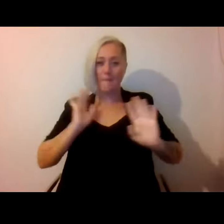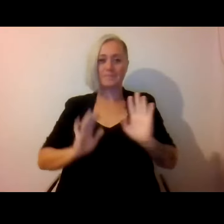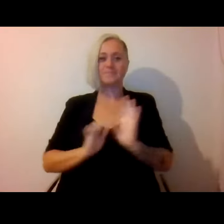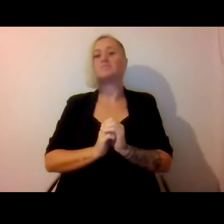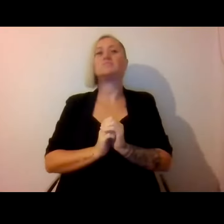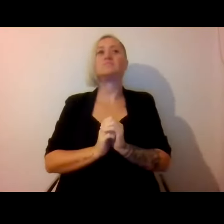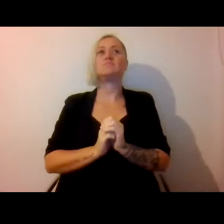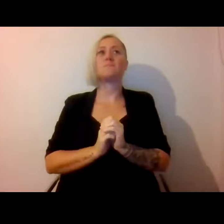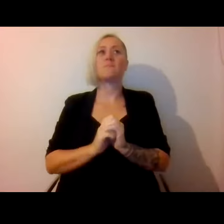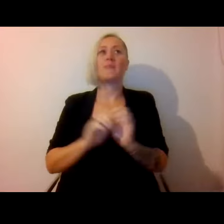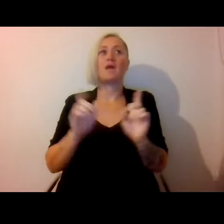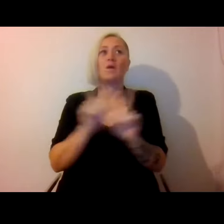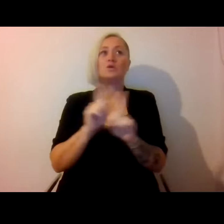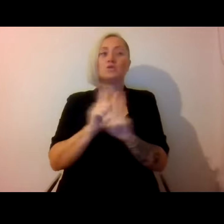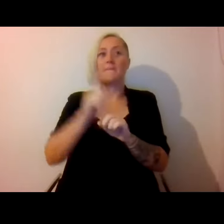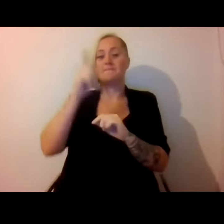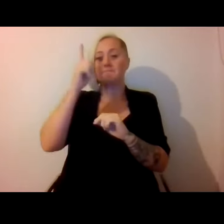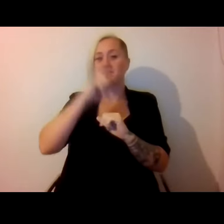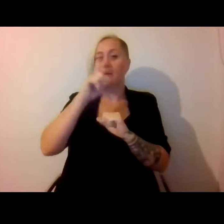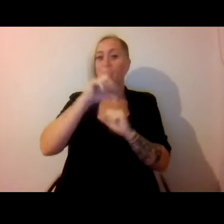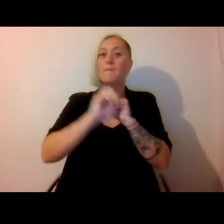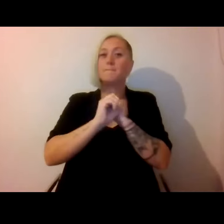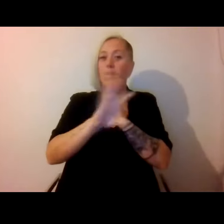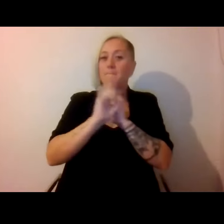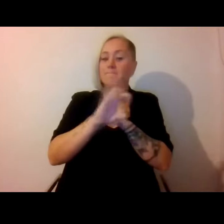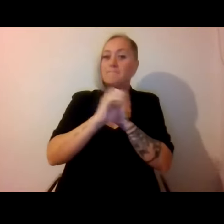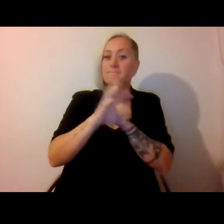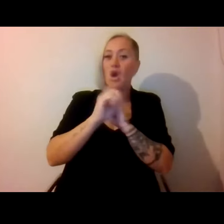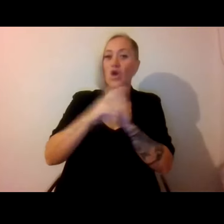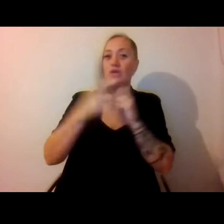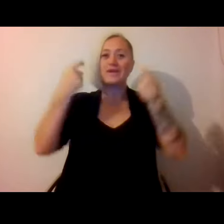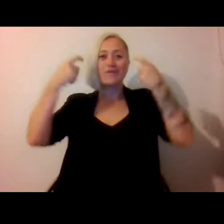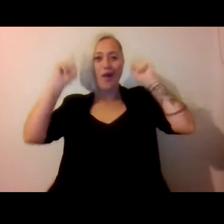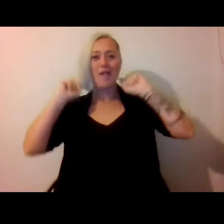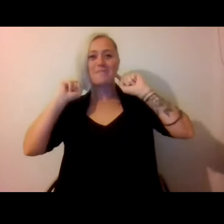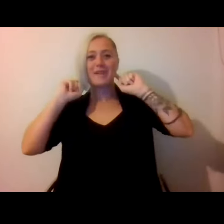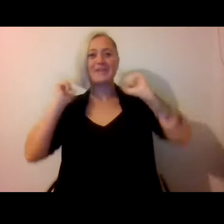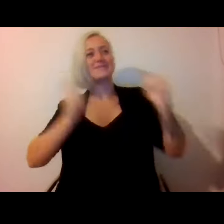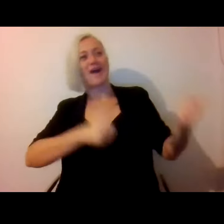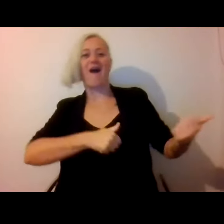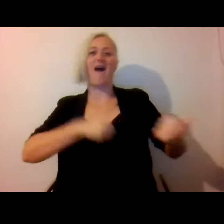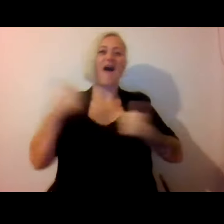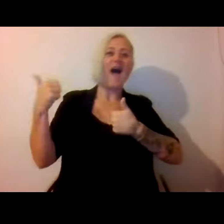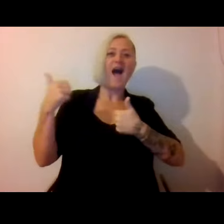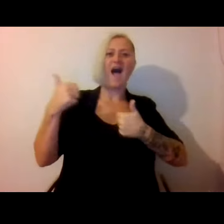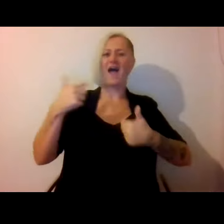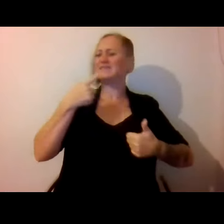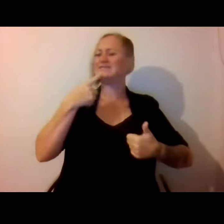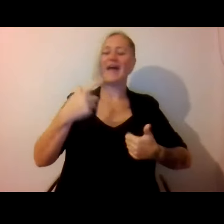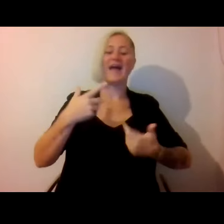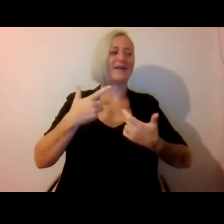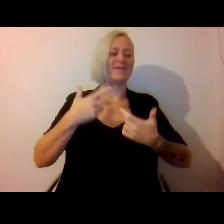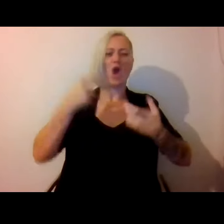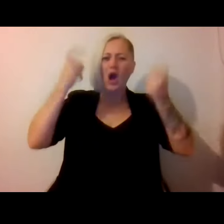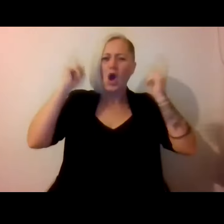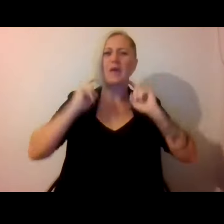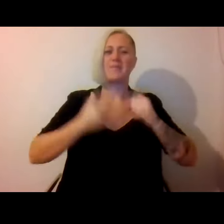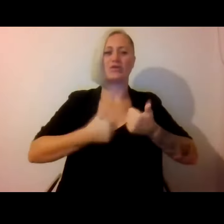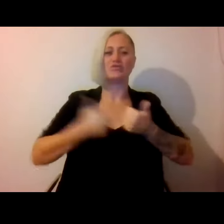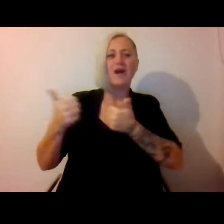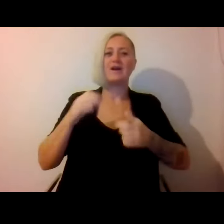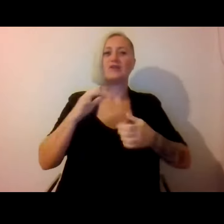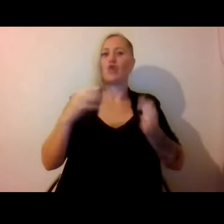people promoting cochlear implants as secure and suggesting no rehabilitation, support, or